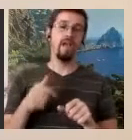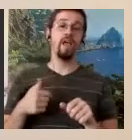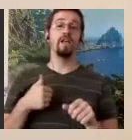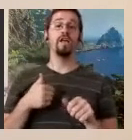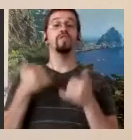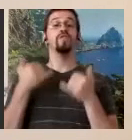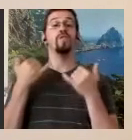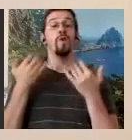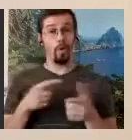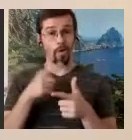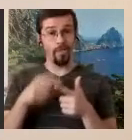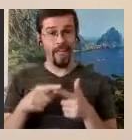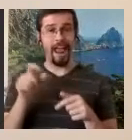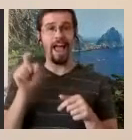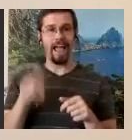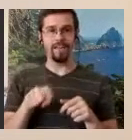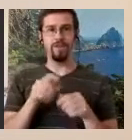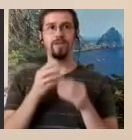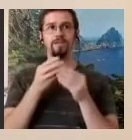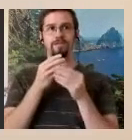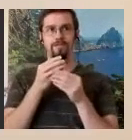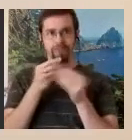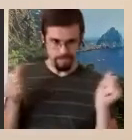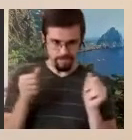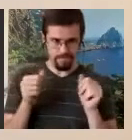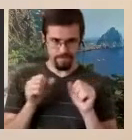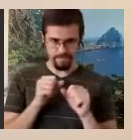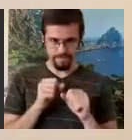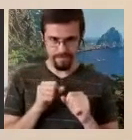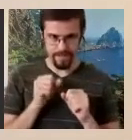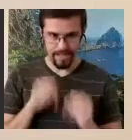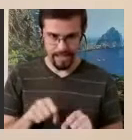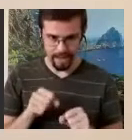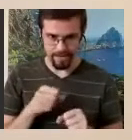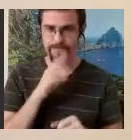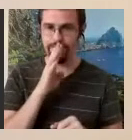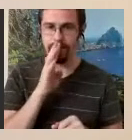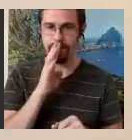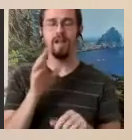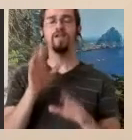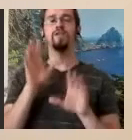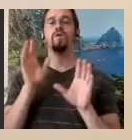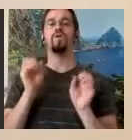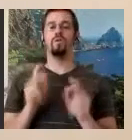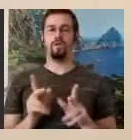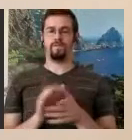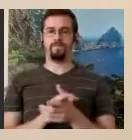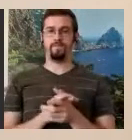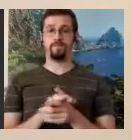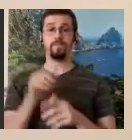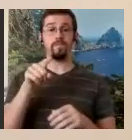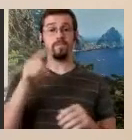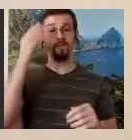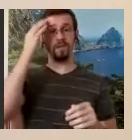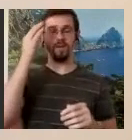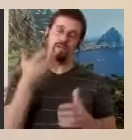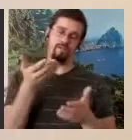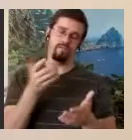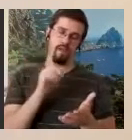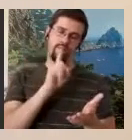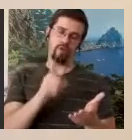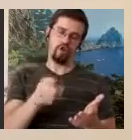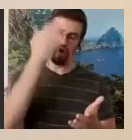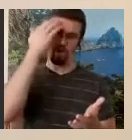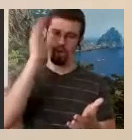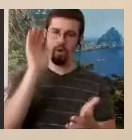unmute myself to say something. I'm sorry. Anyway, no, everything's cool. Okay, so did you know, I'm sure you know, that a